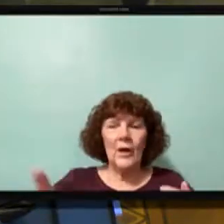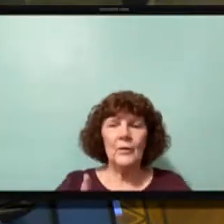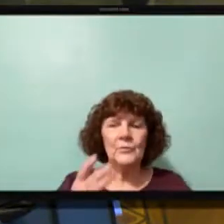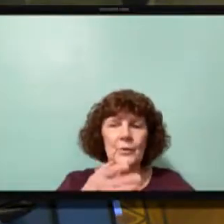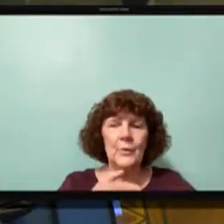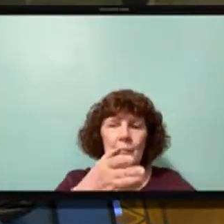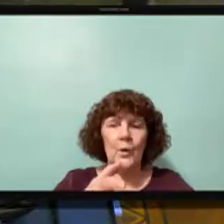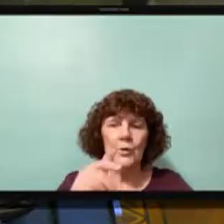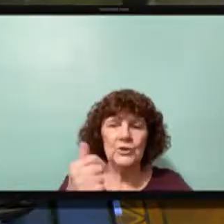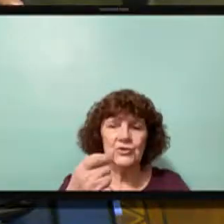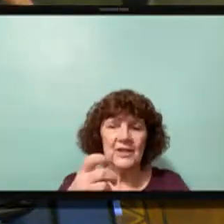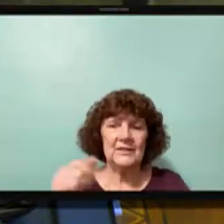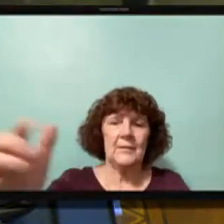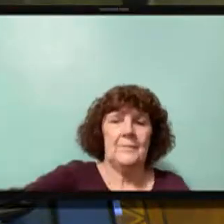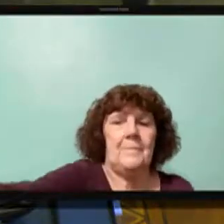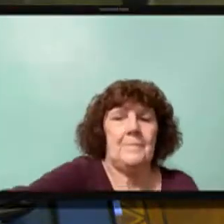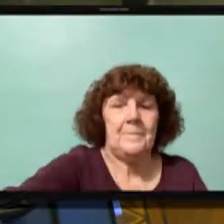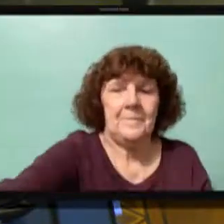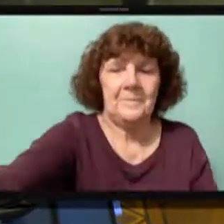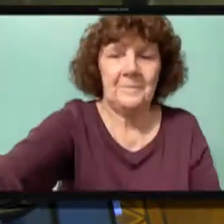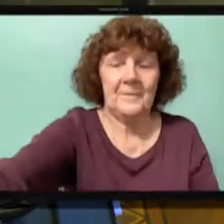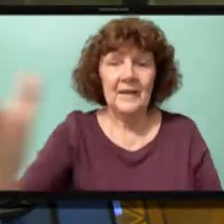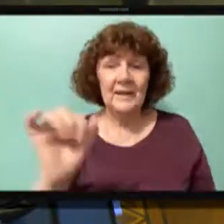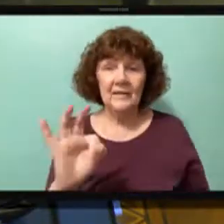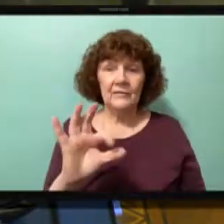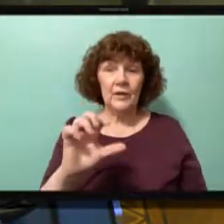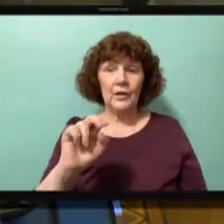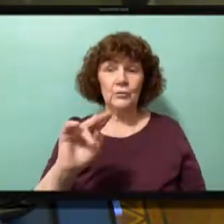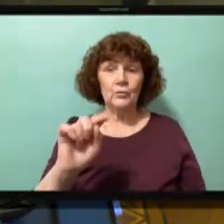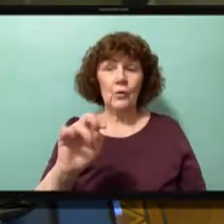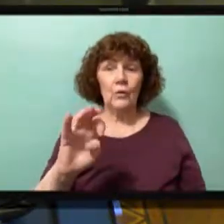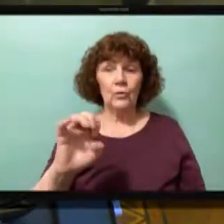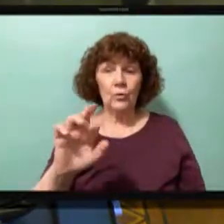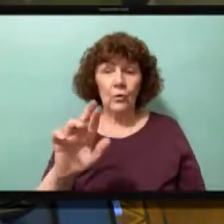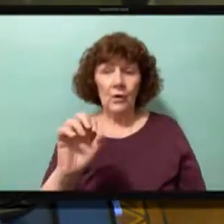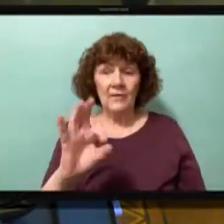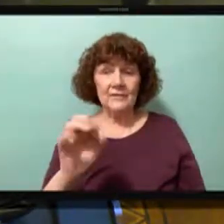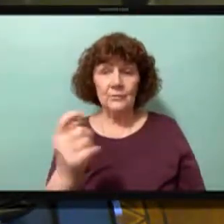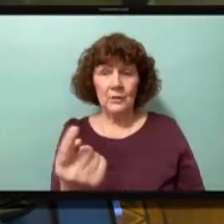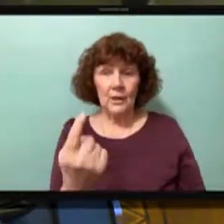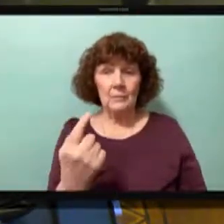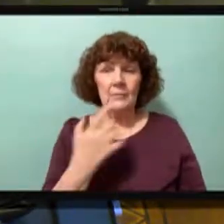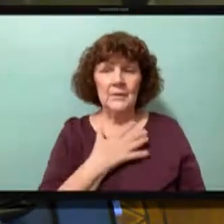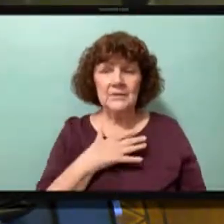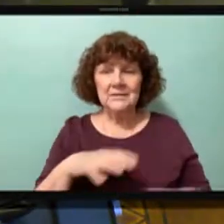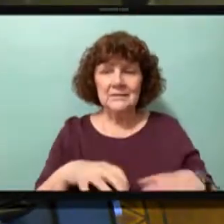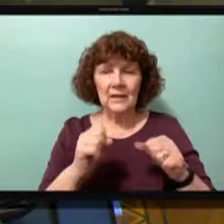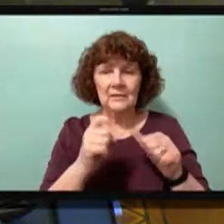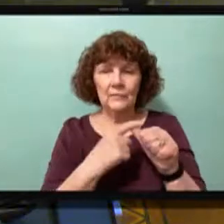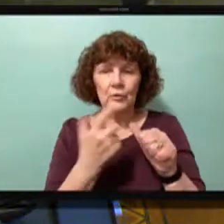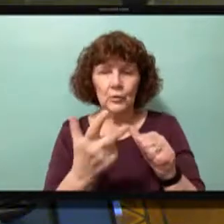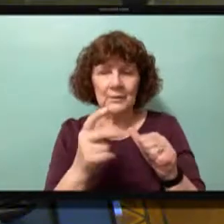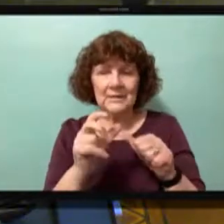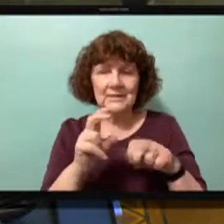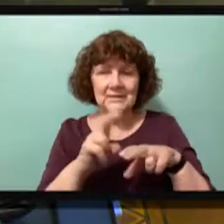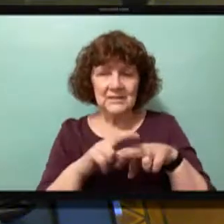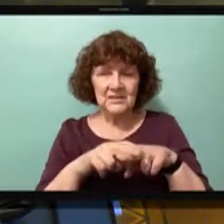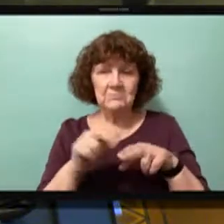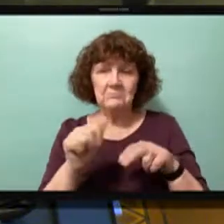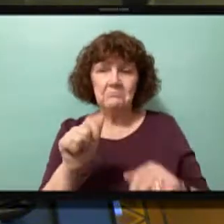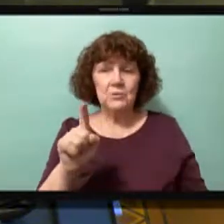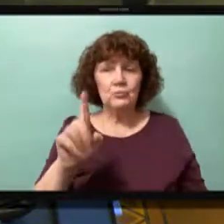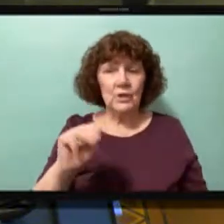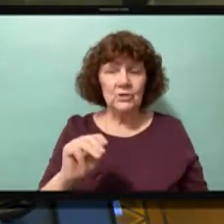forward, maybe you all can take the first 3 seats, and then if the administration, Director Pollock, Ms. Jennifer, if you